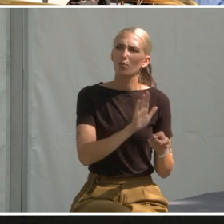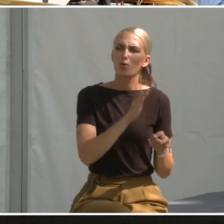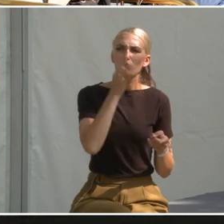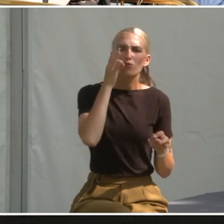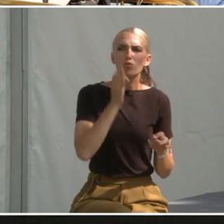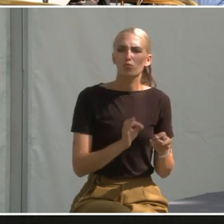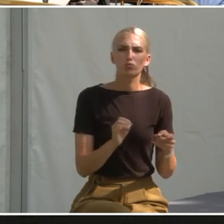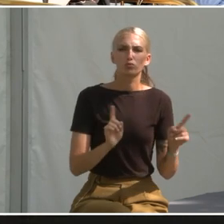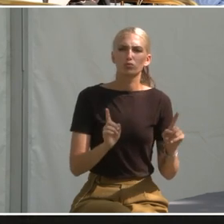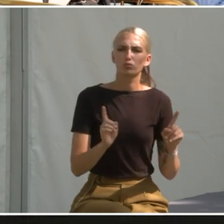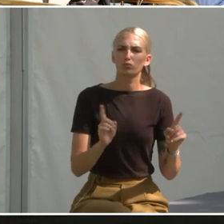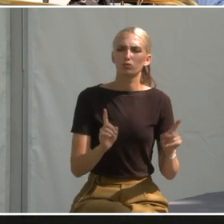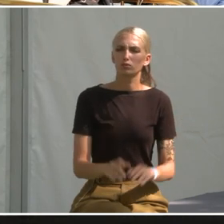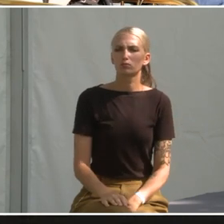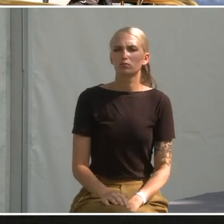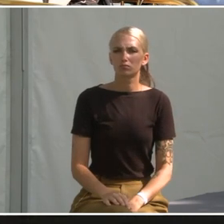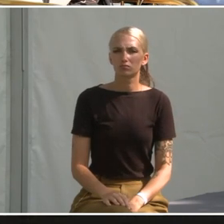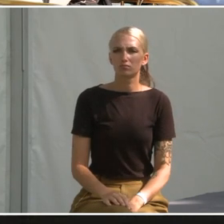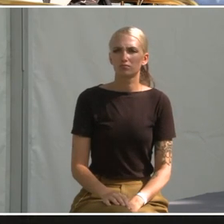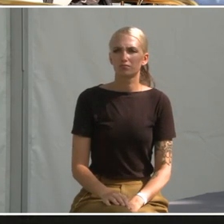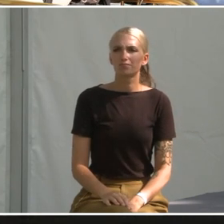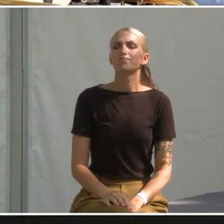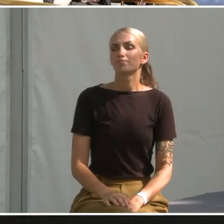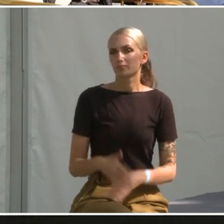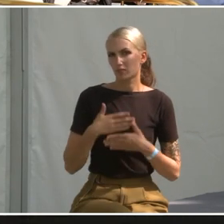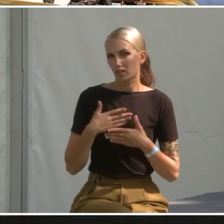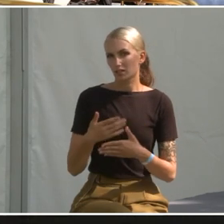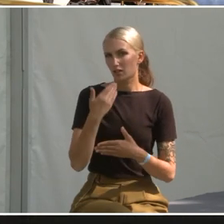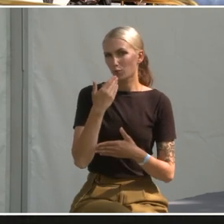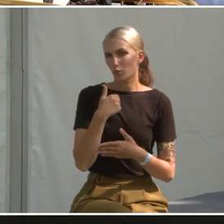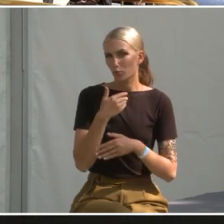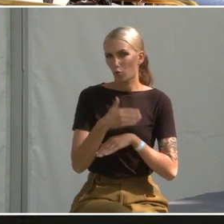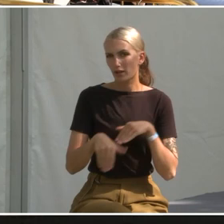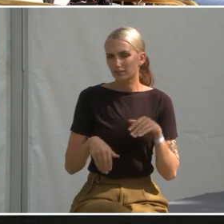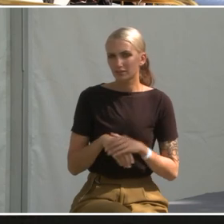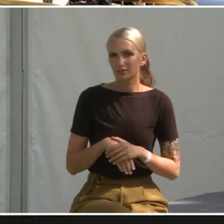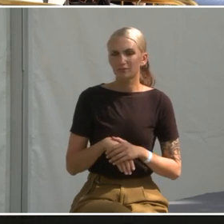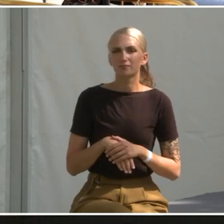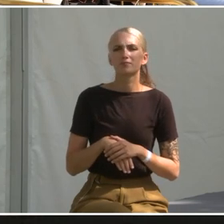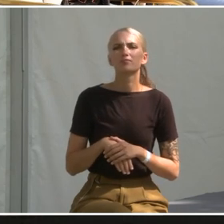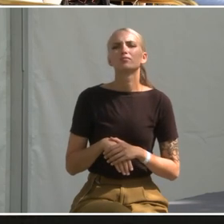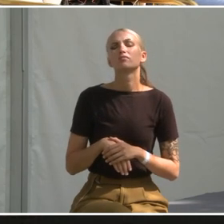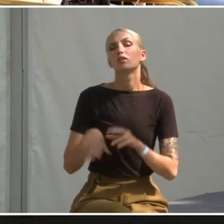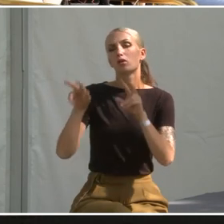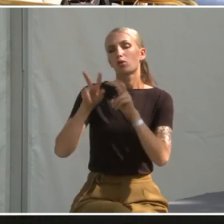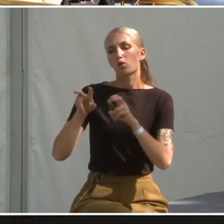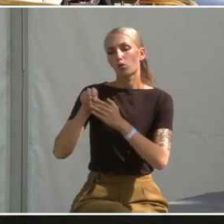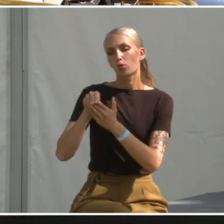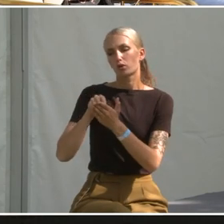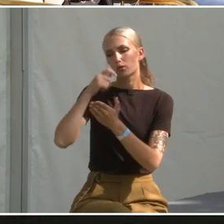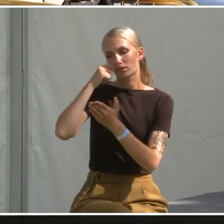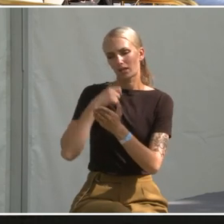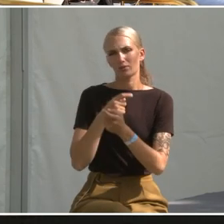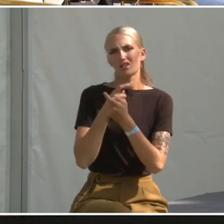experiences with this? It's a clear question, thank you. Art or Dina, do you want to? Clinical research has shown that there is a higher